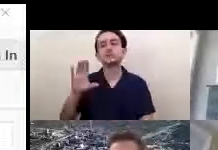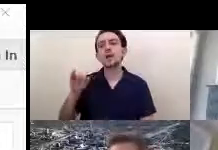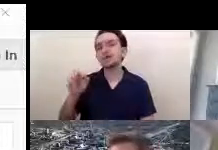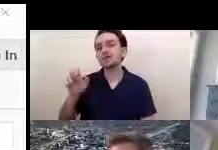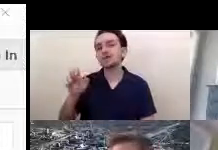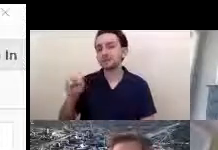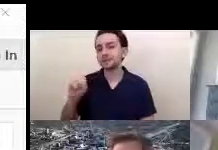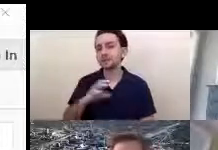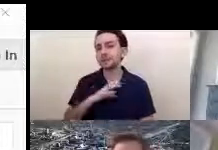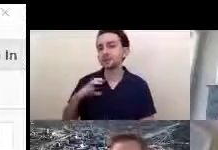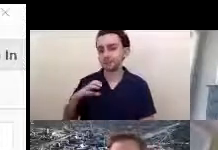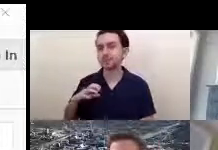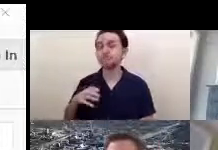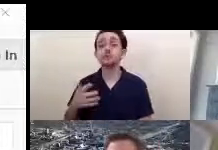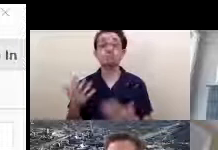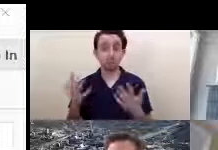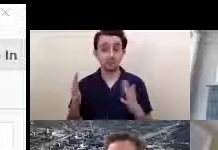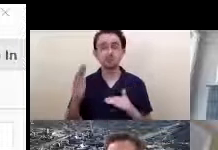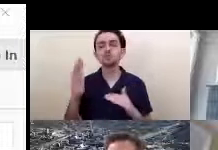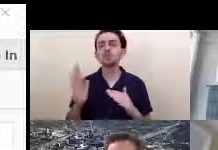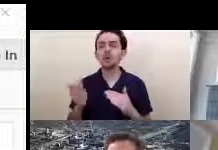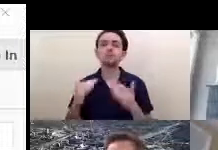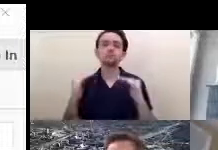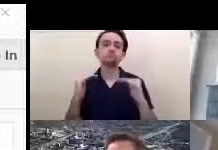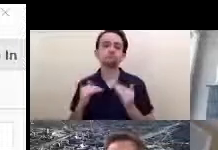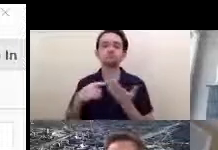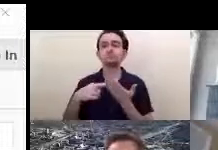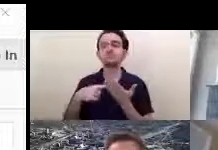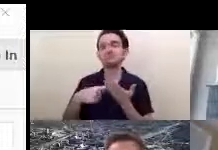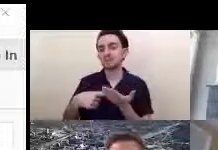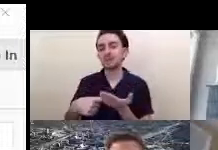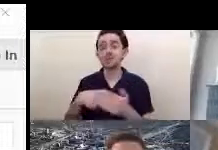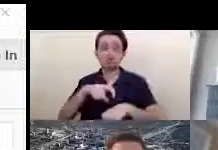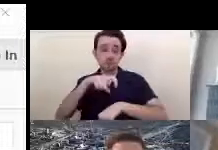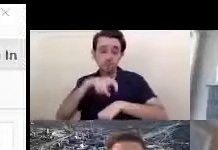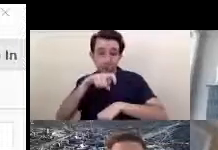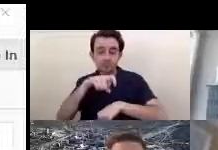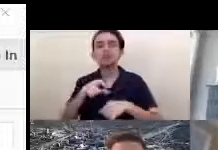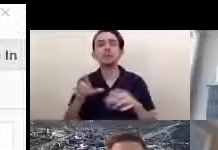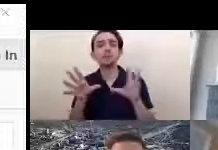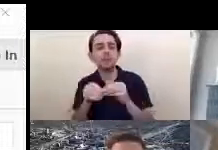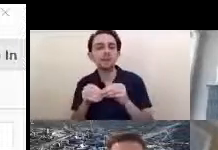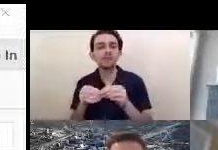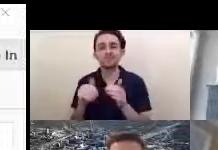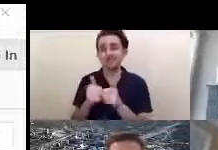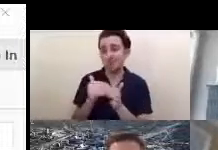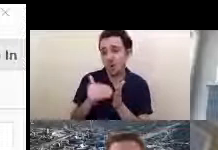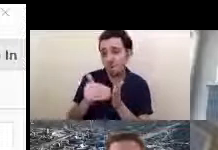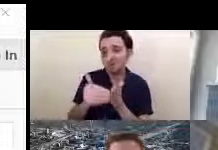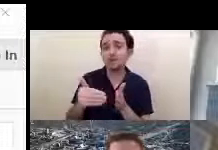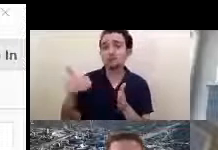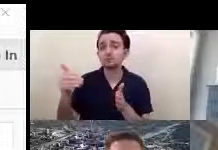that, we'll talk about the timing of when you should be meeting and action items for those